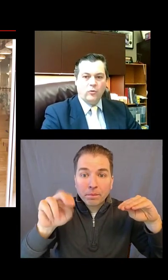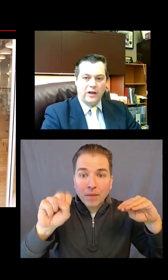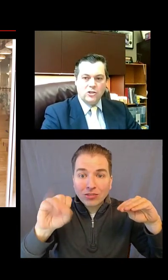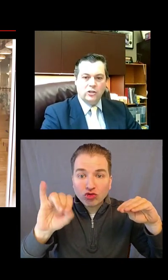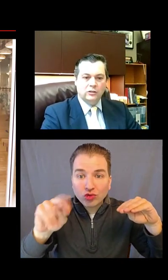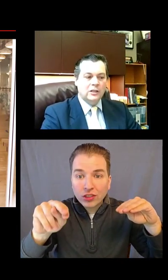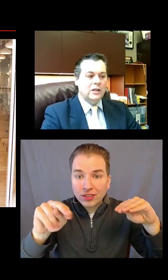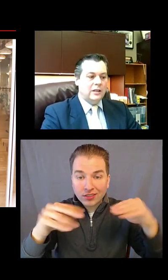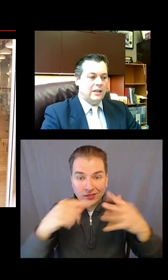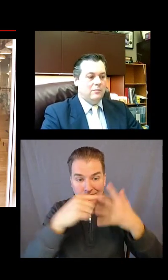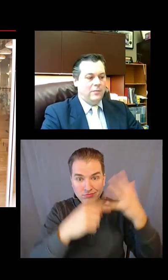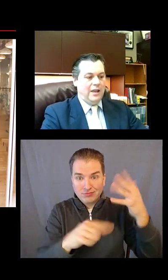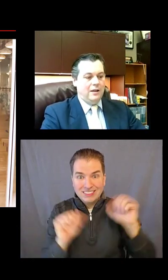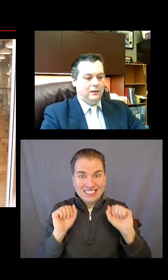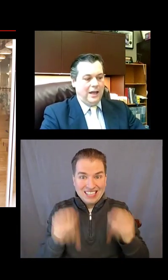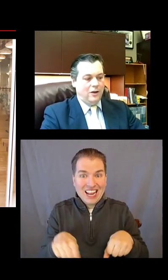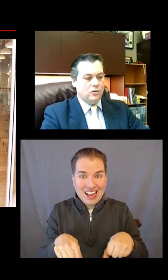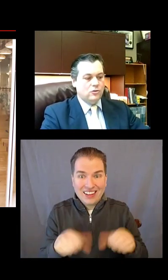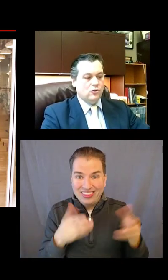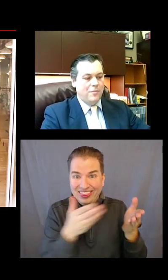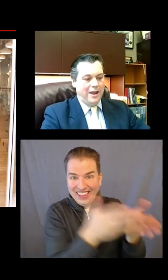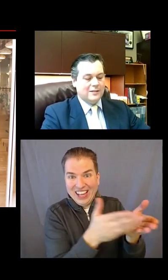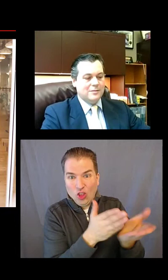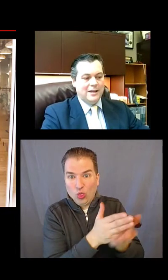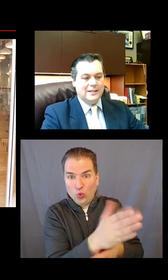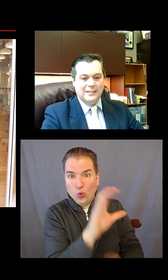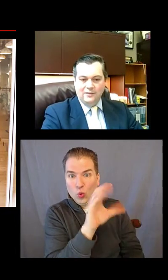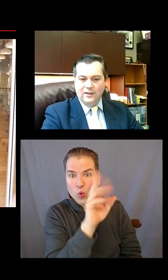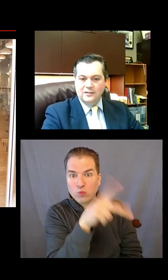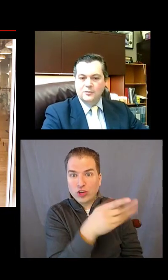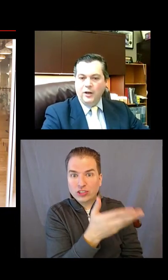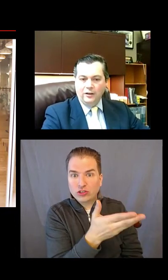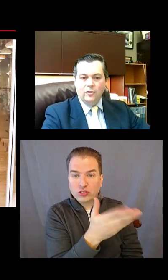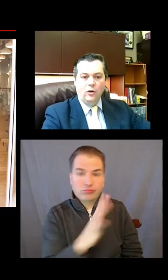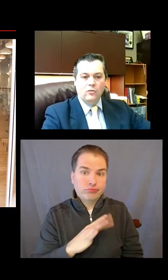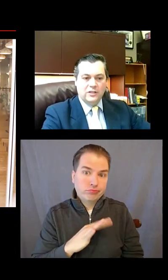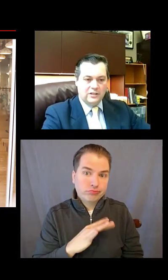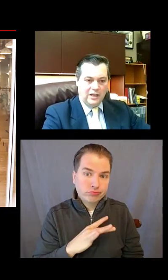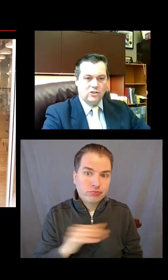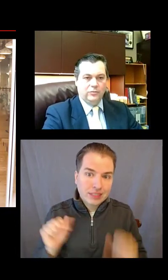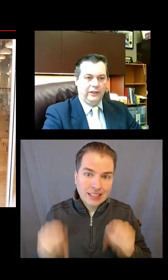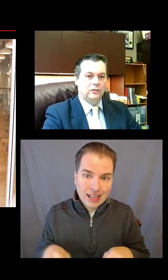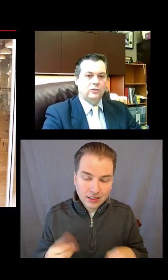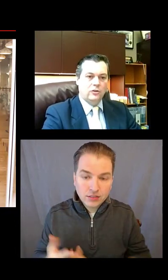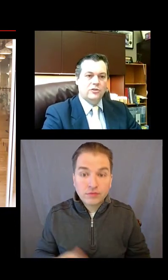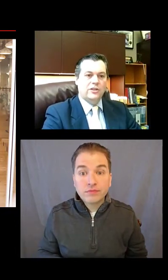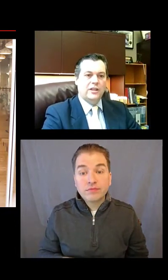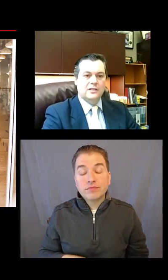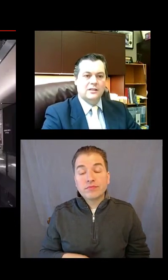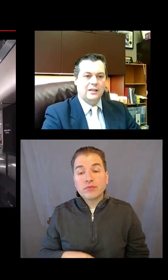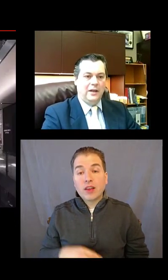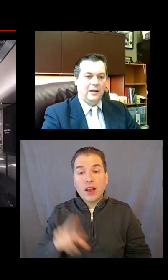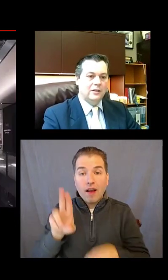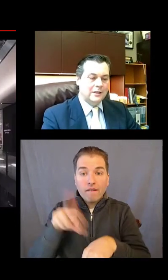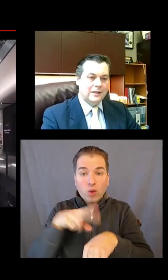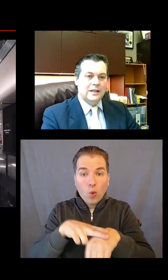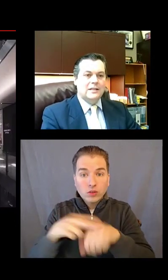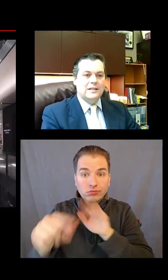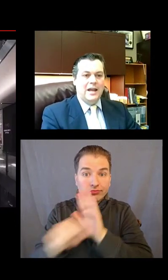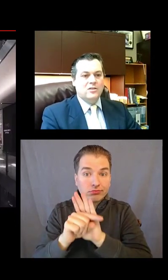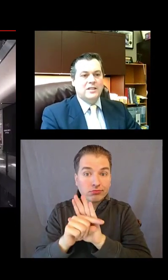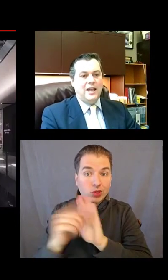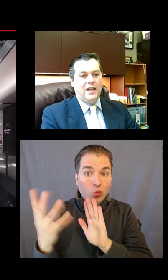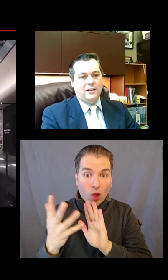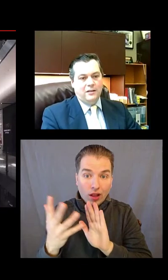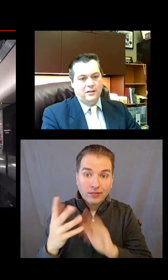with a corporation that may allow you to maximize savings as part of your own succession plan. So those are things to think about.